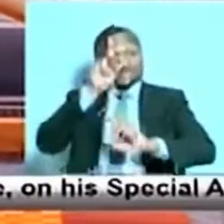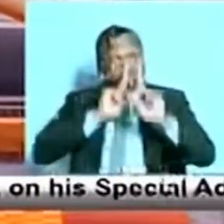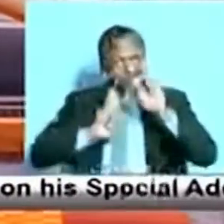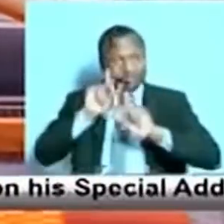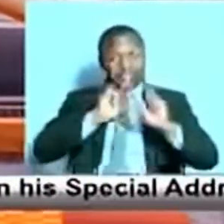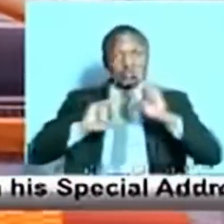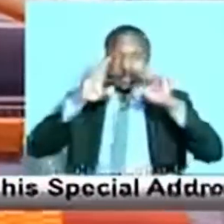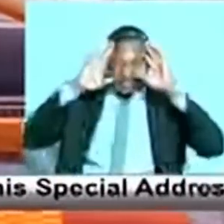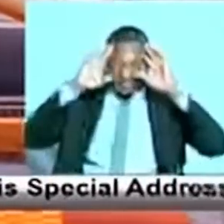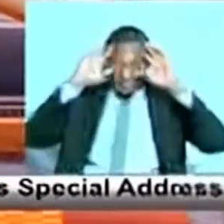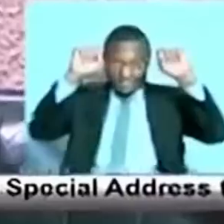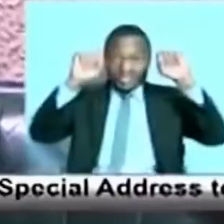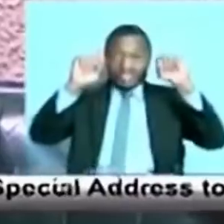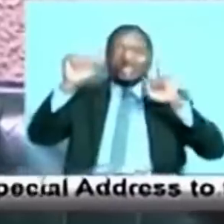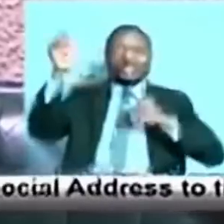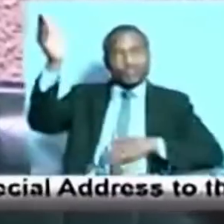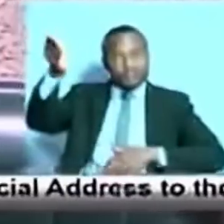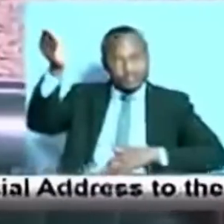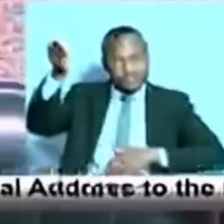the President's speech.